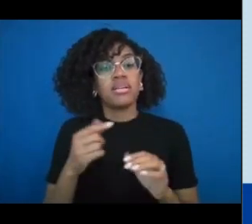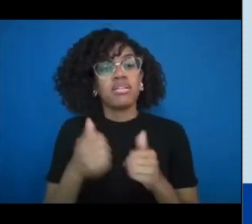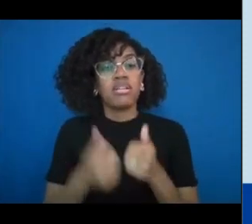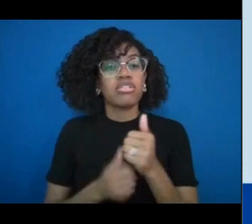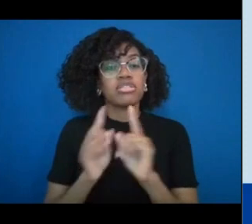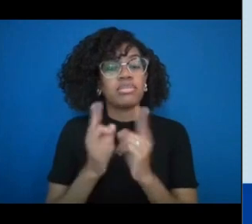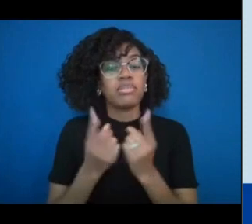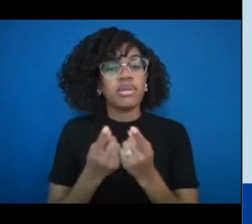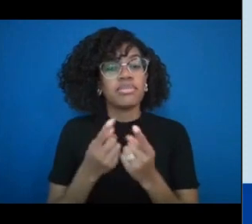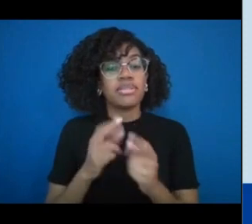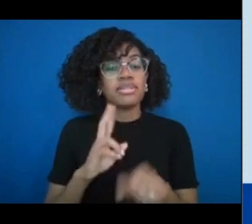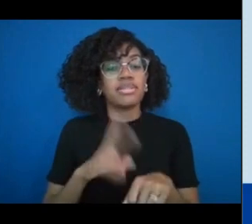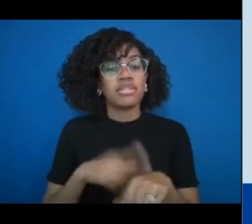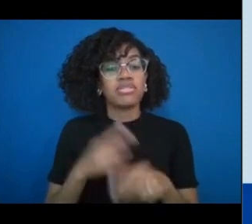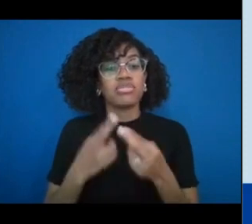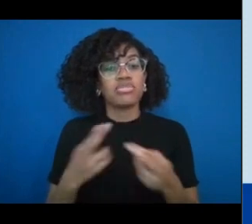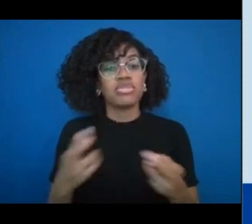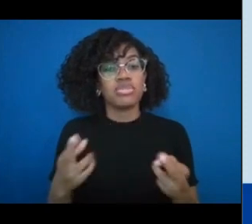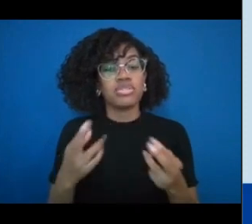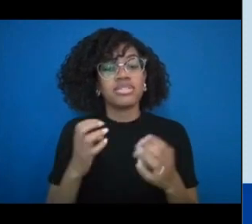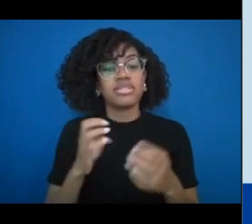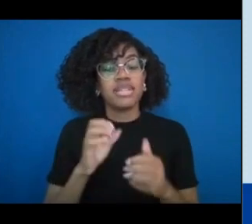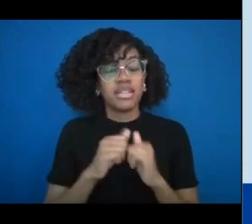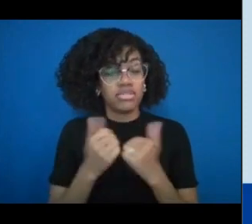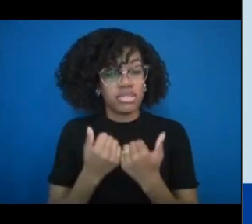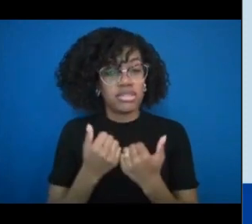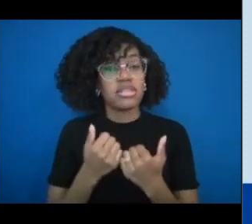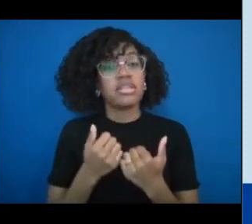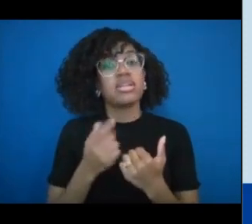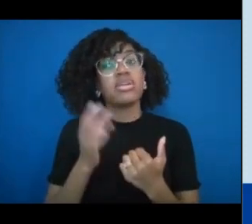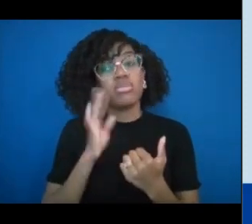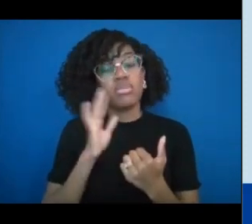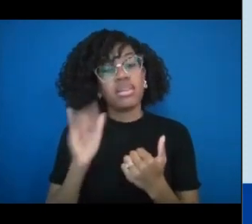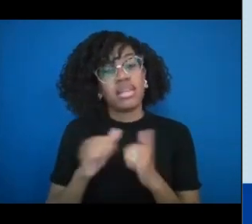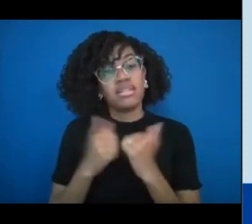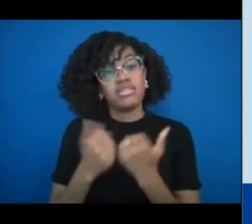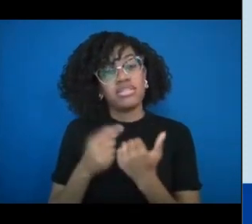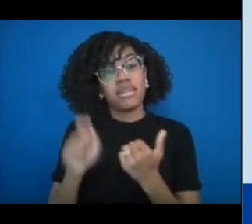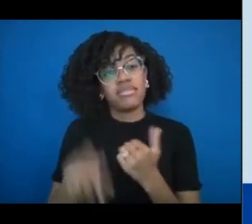Agency. Would the state Natural Resources Agency need to be the applicant?